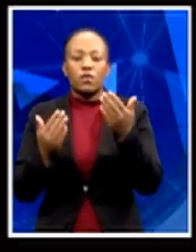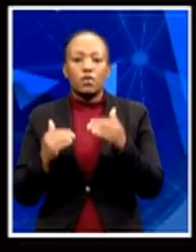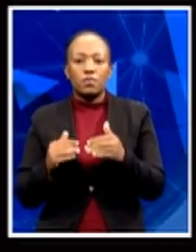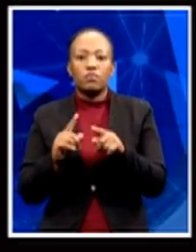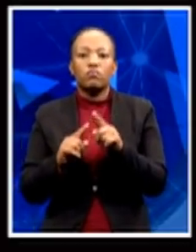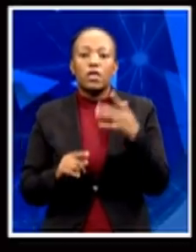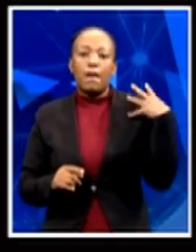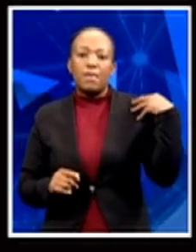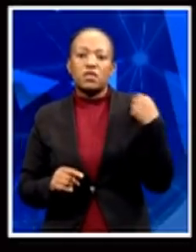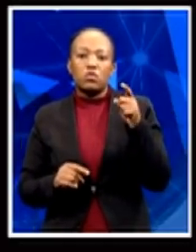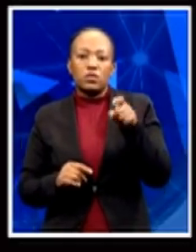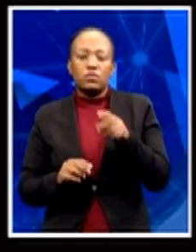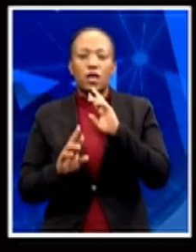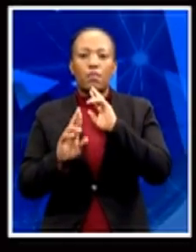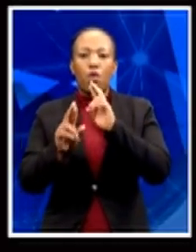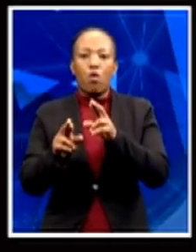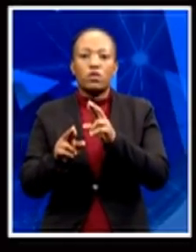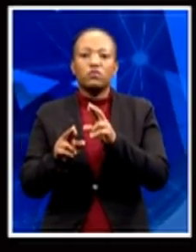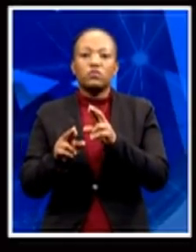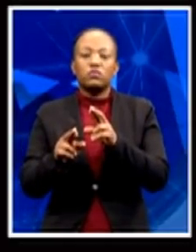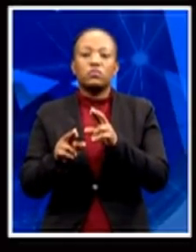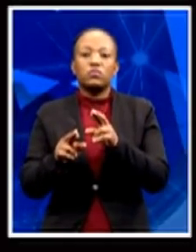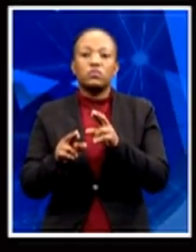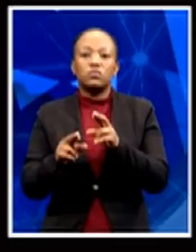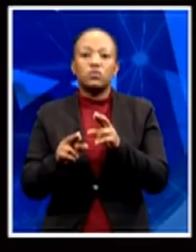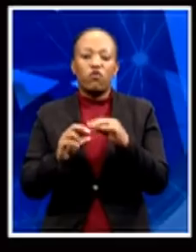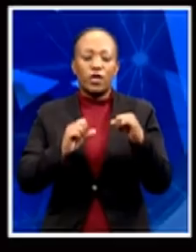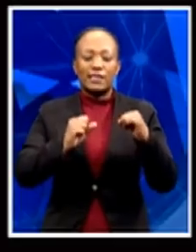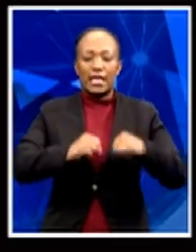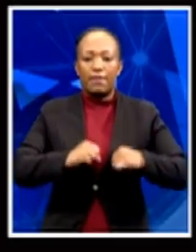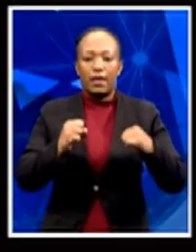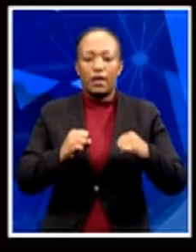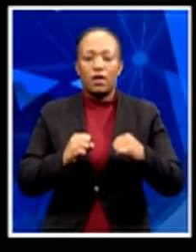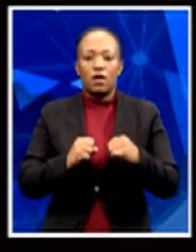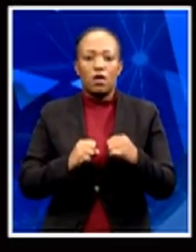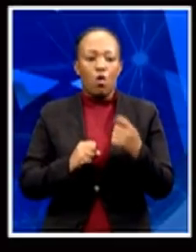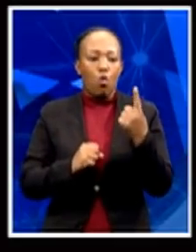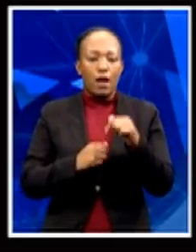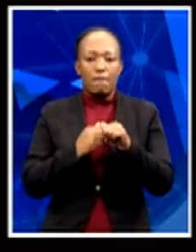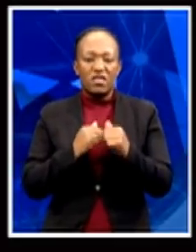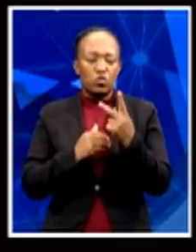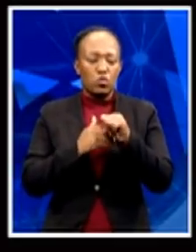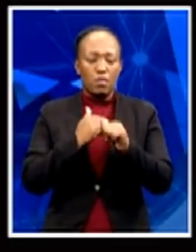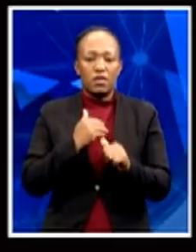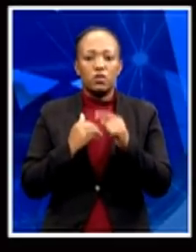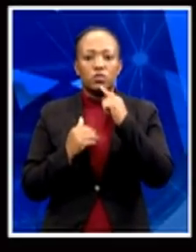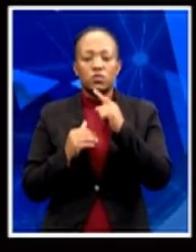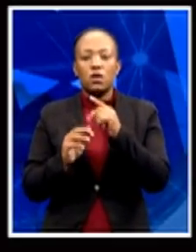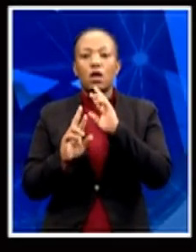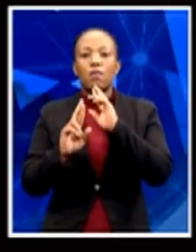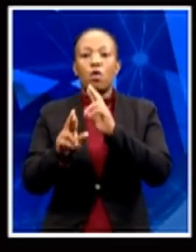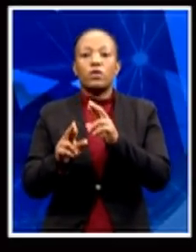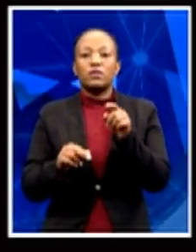settlement. Every, I think, month or 2 months, they are supposed to give a report on ivermectin, where there's more reports coming in on